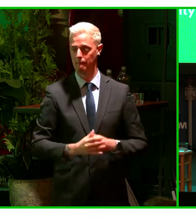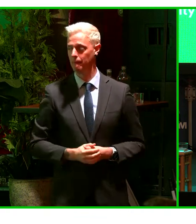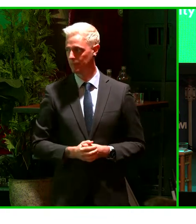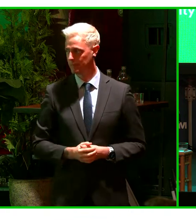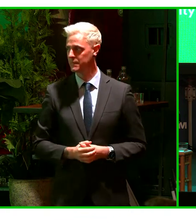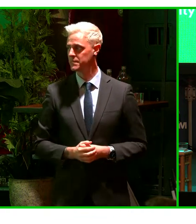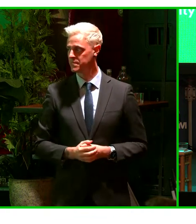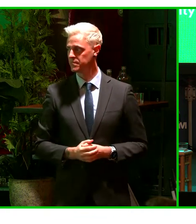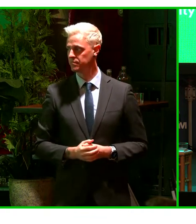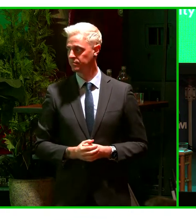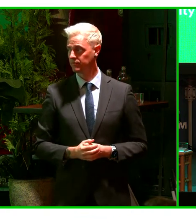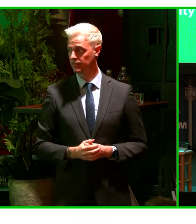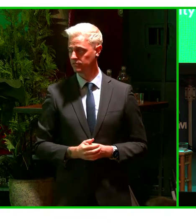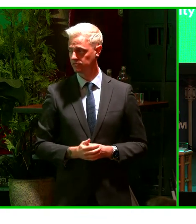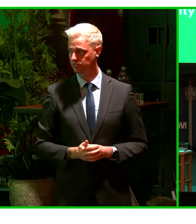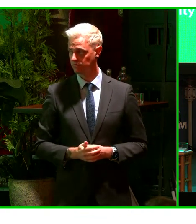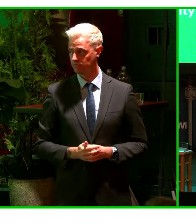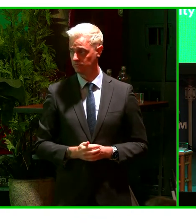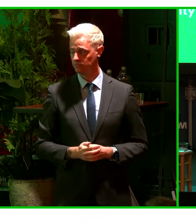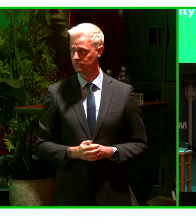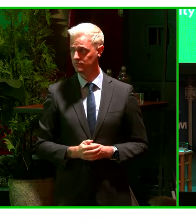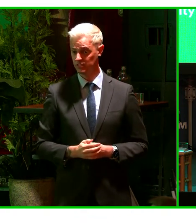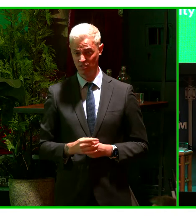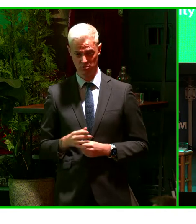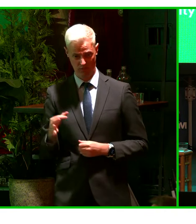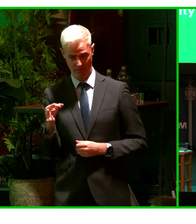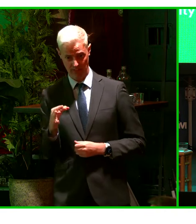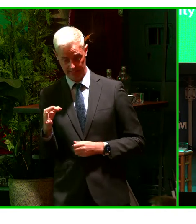lead to a town trial, so even bigger